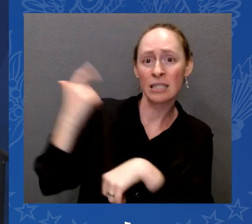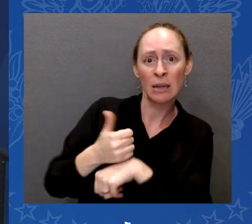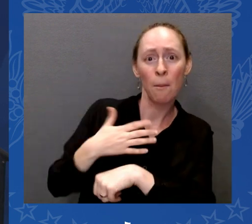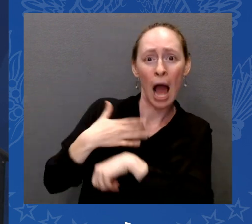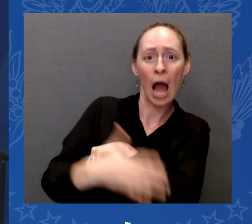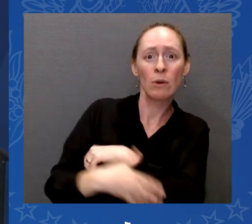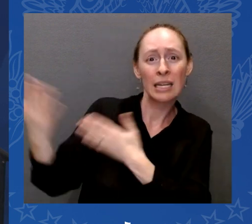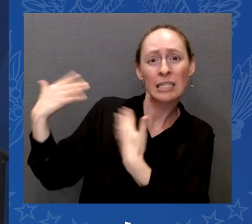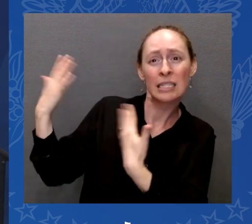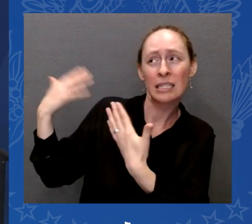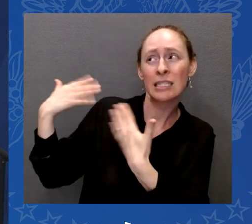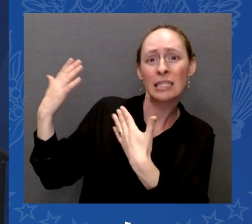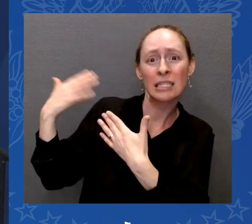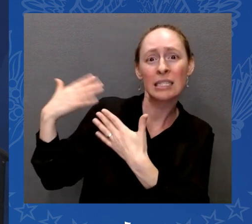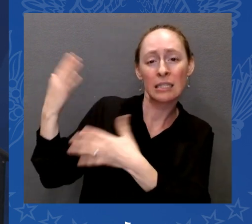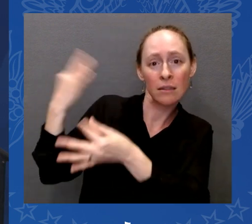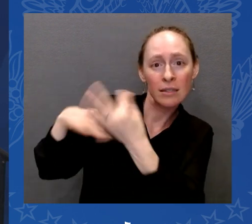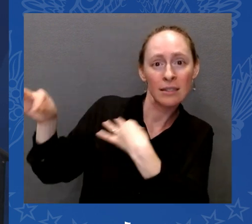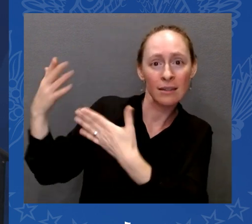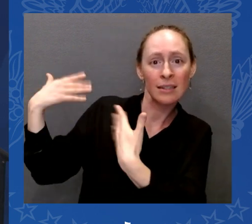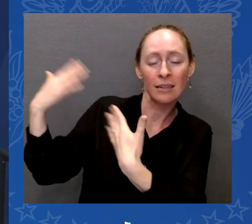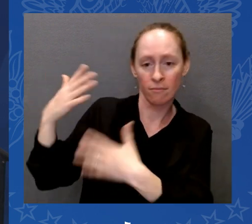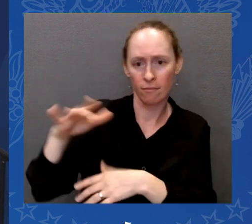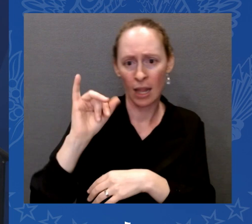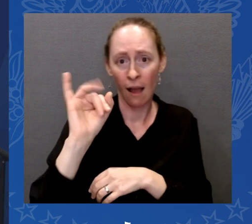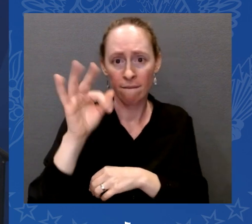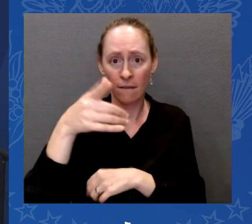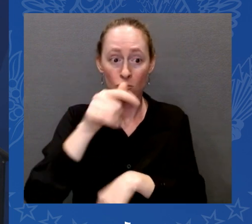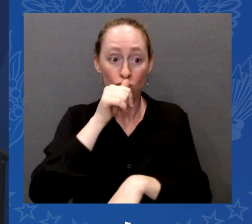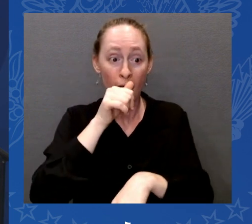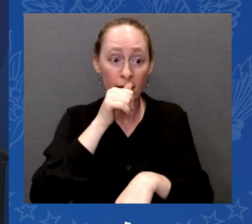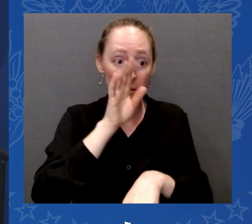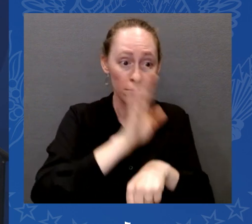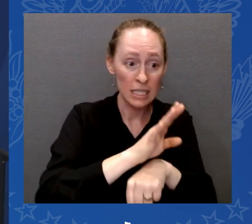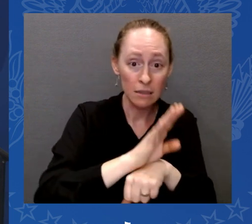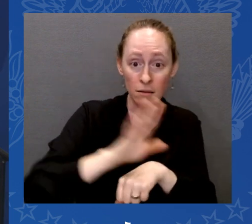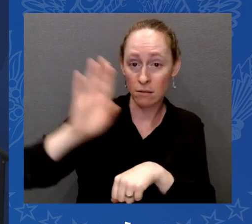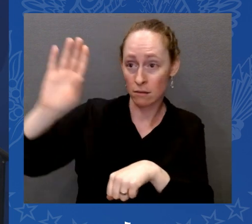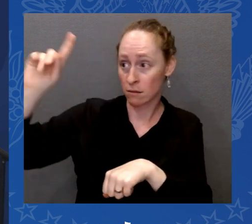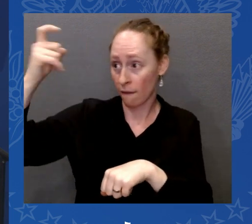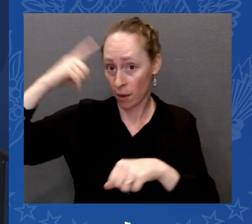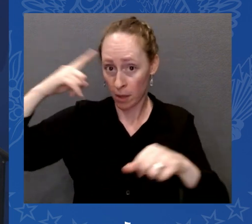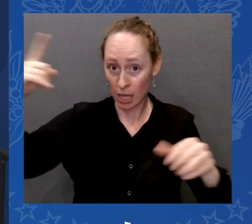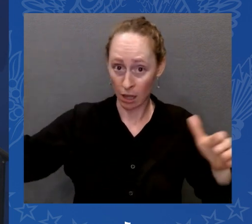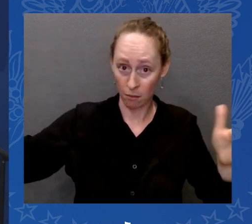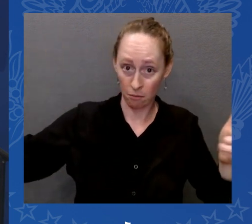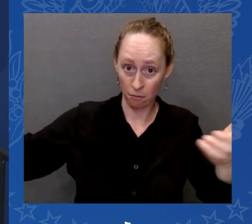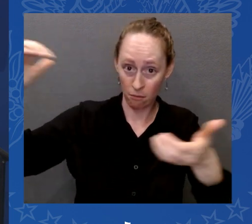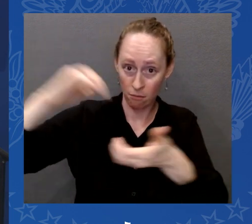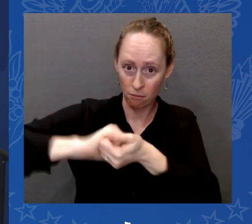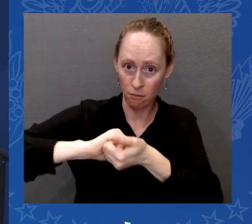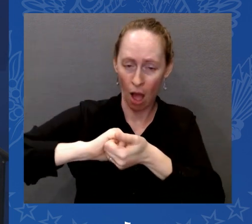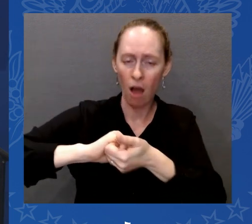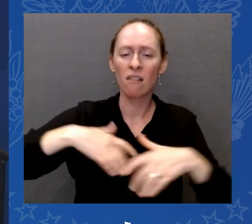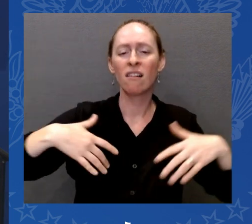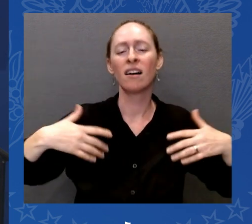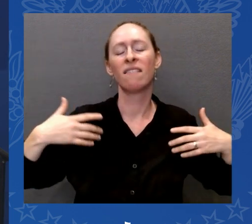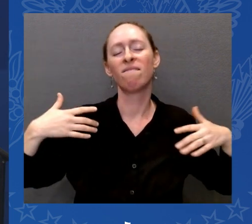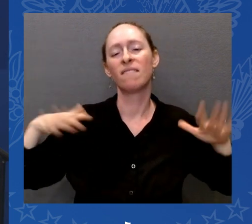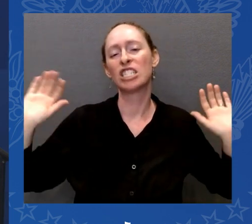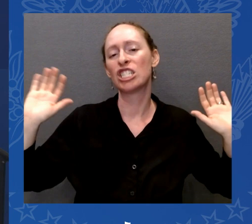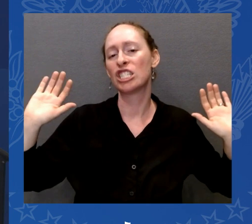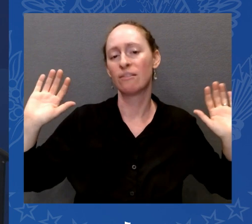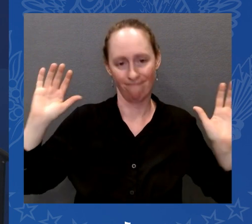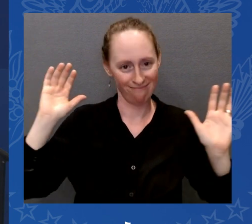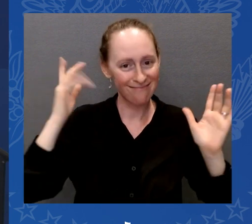government partnership here in the States, costs to build in the US versus overseas grew to as much